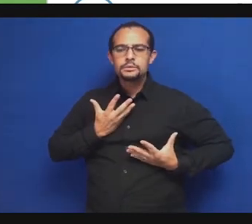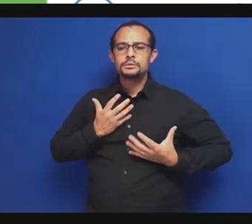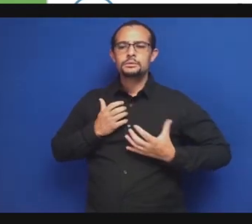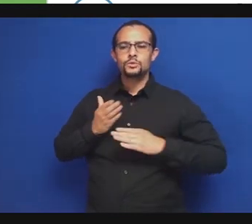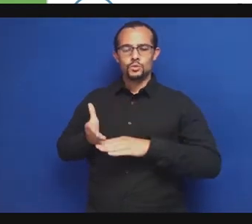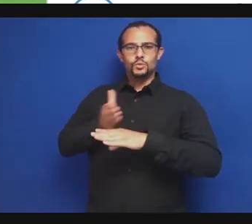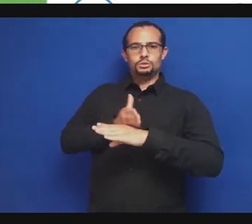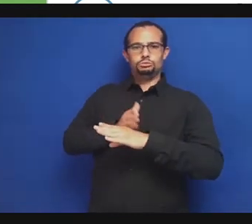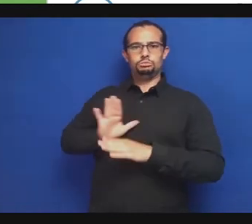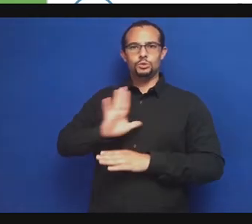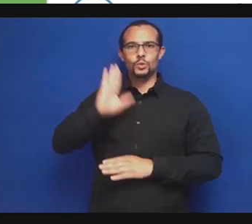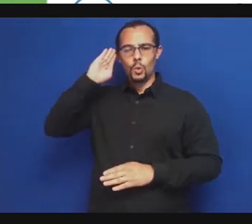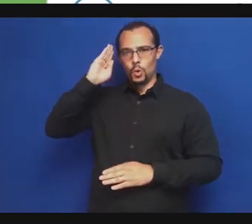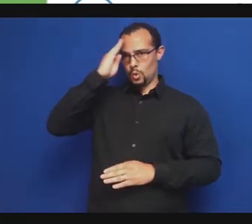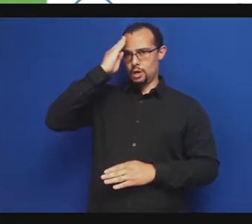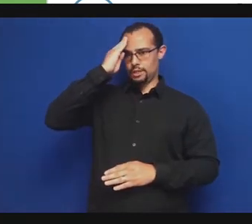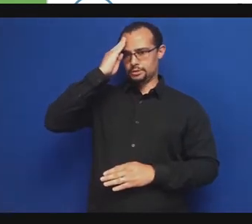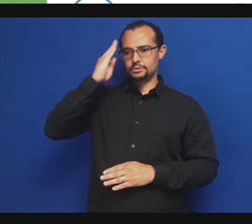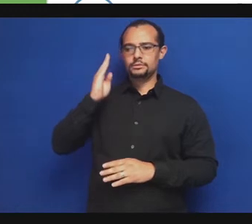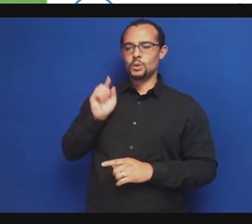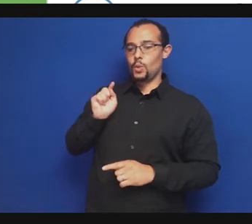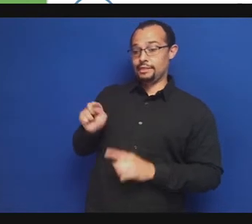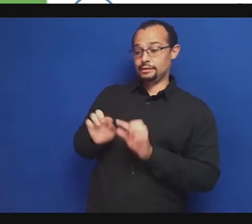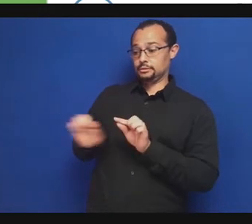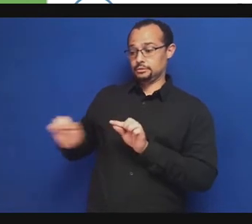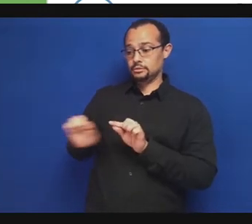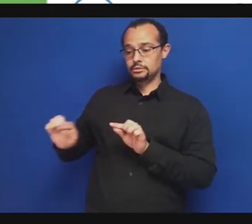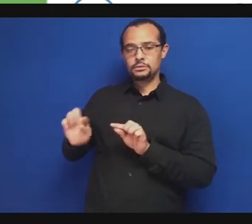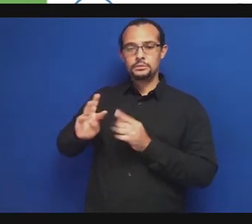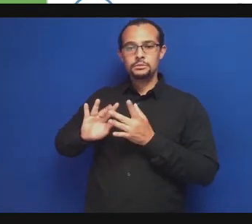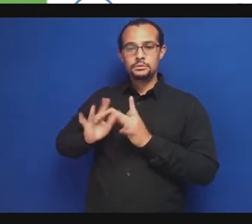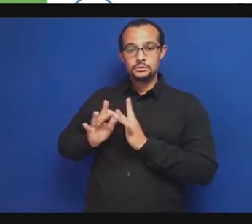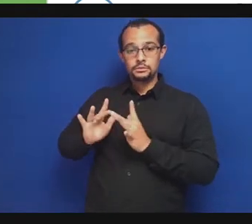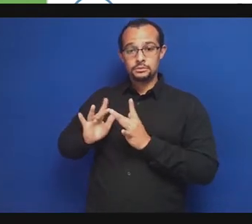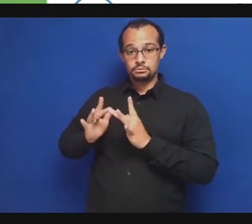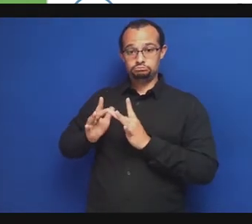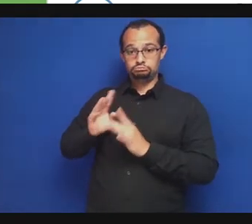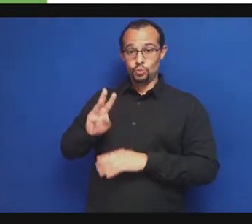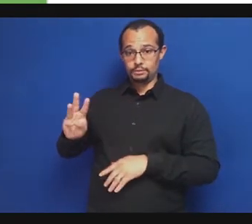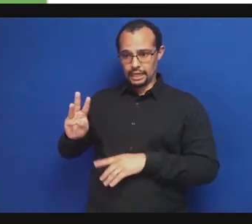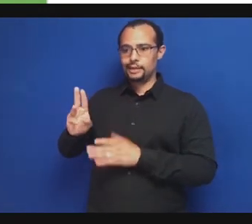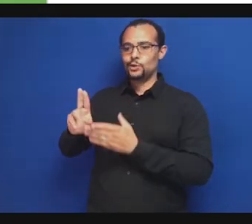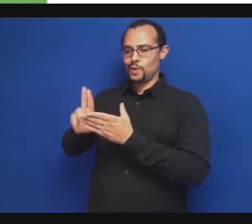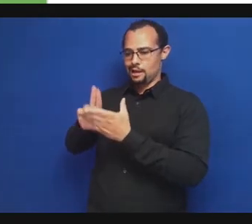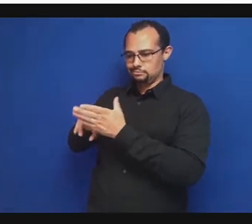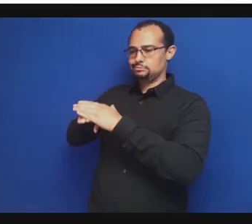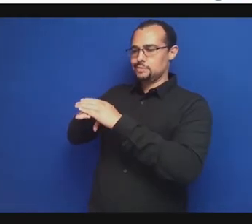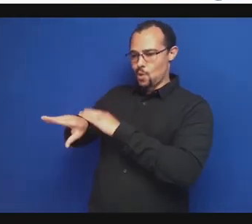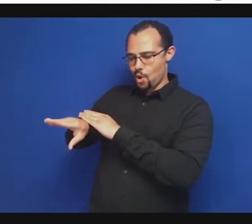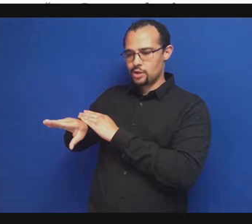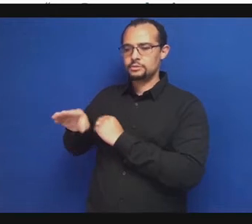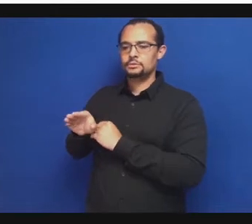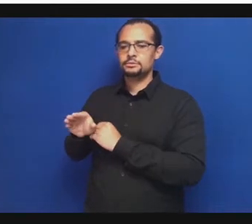for it, you can complete your personal profile and take a part of that. So these are additional